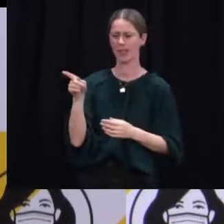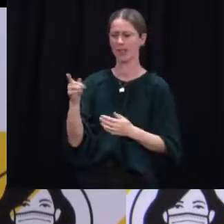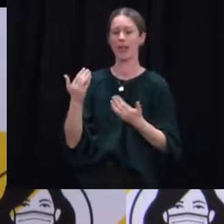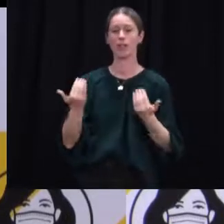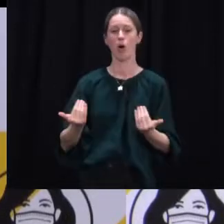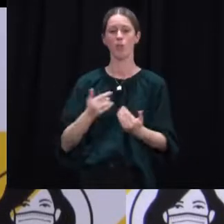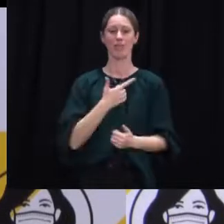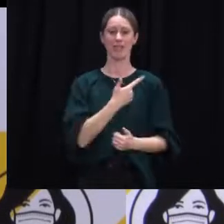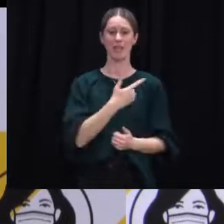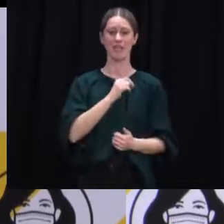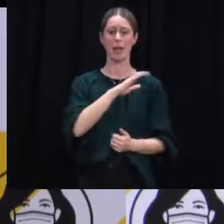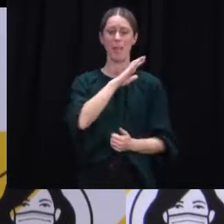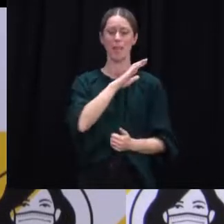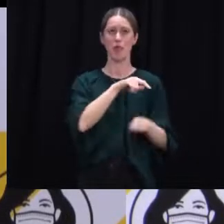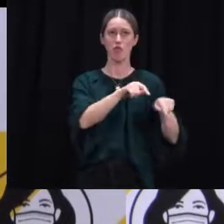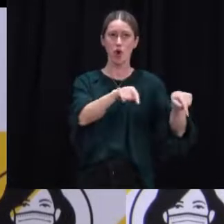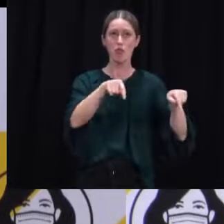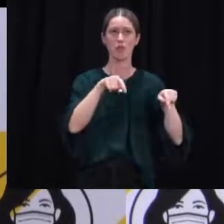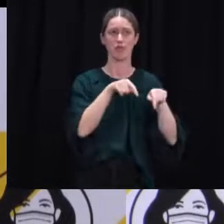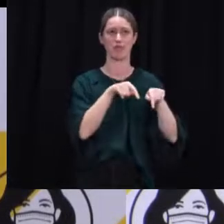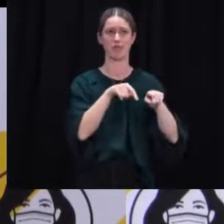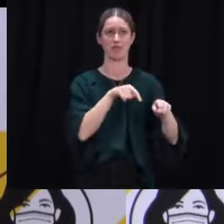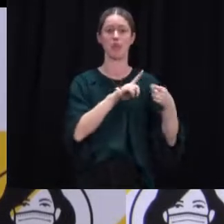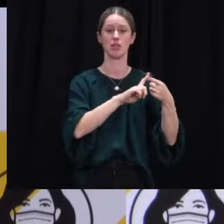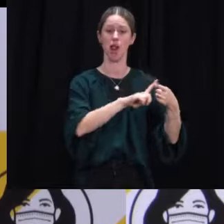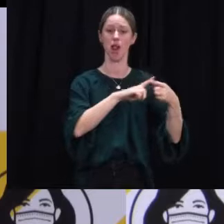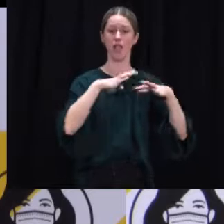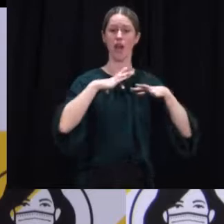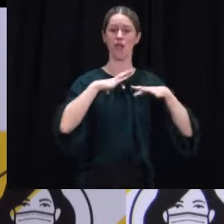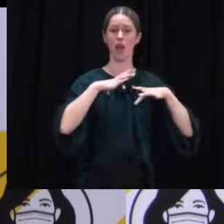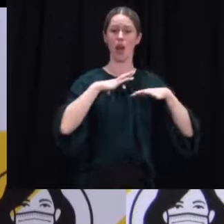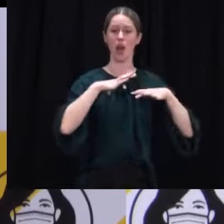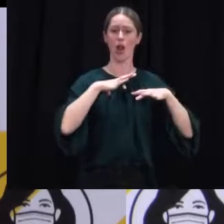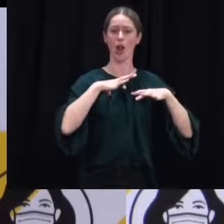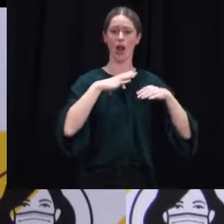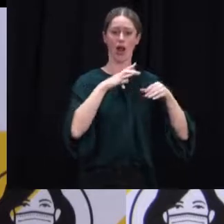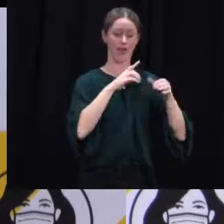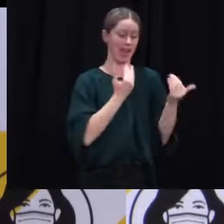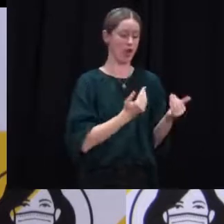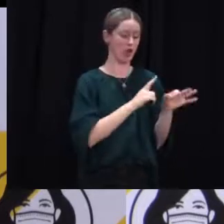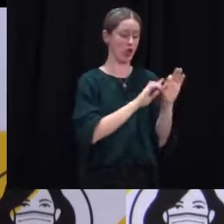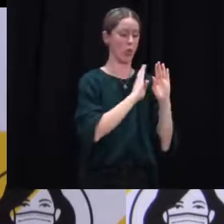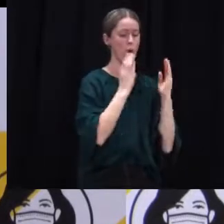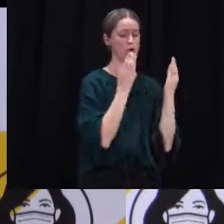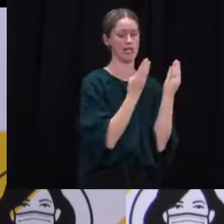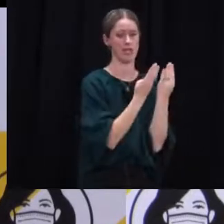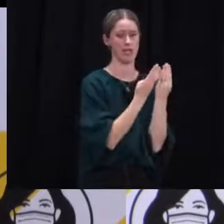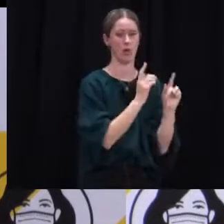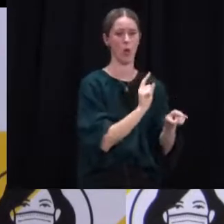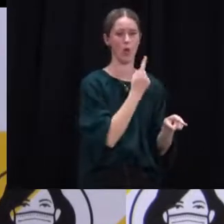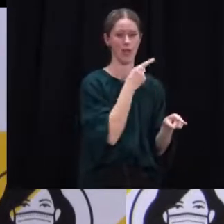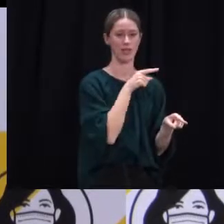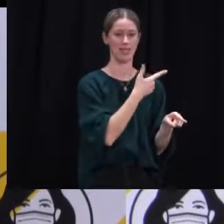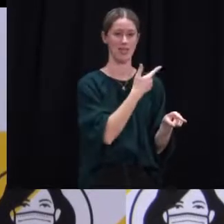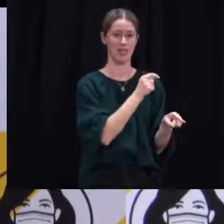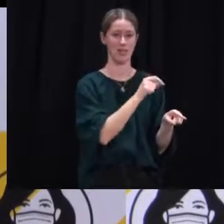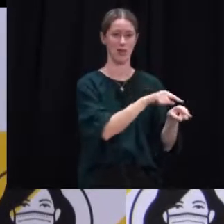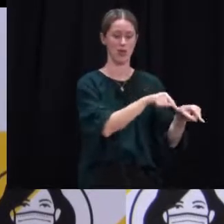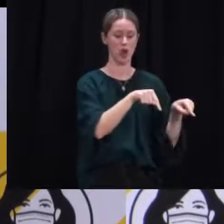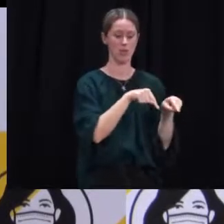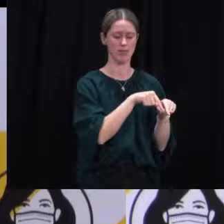in the country in the event of a massive outbreak? So we have, as at last count, I think there was around 70 beds still, or 70 rooms, I should